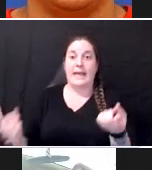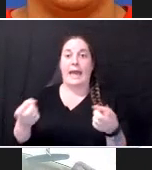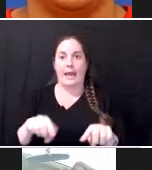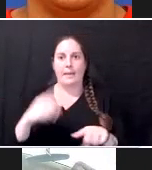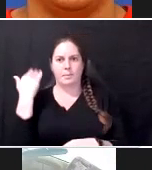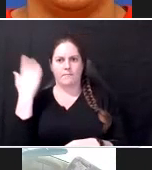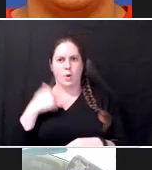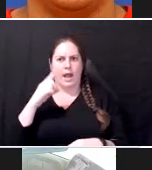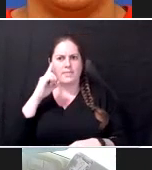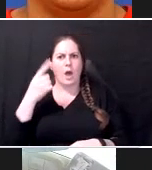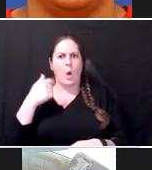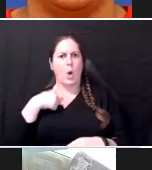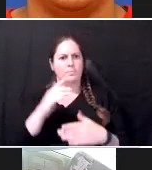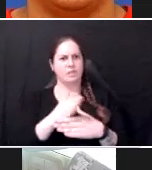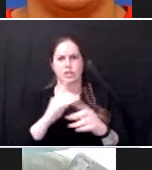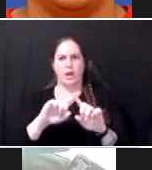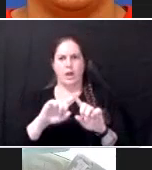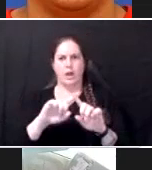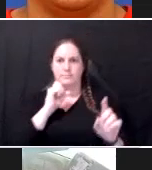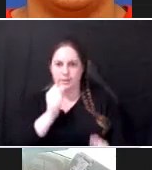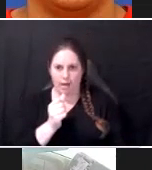for that. Okay, so